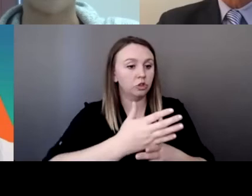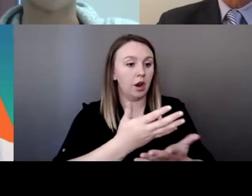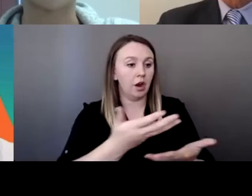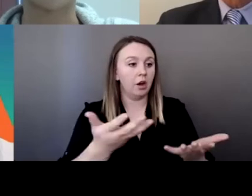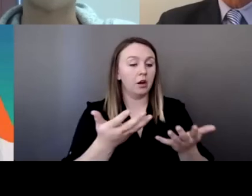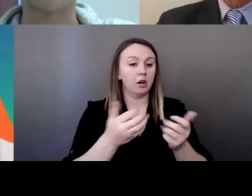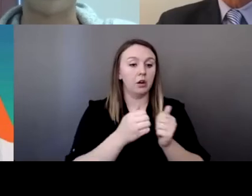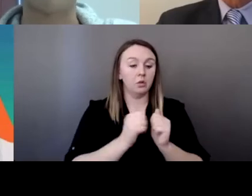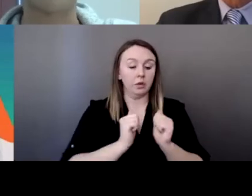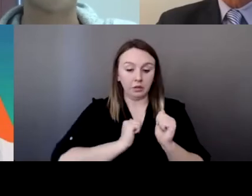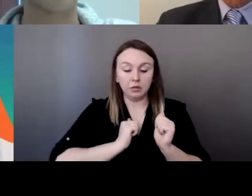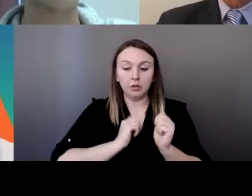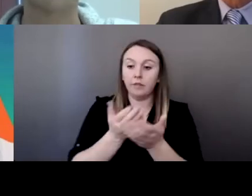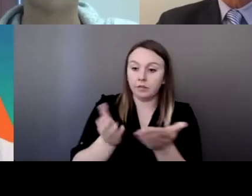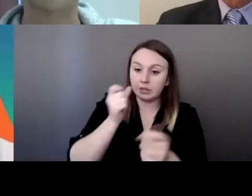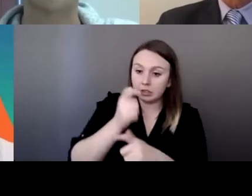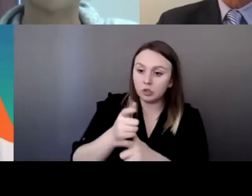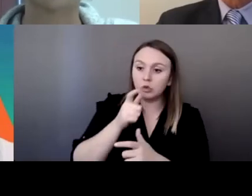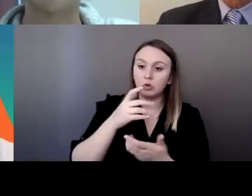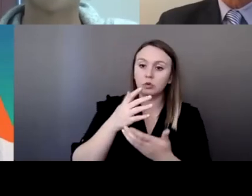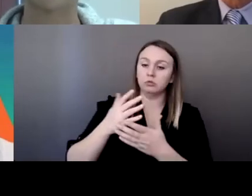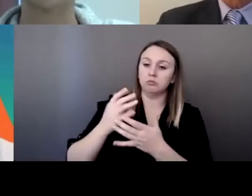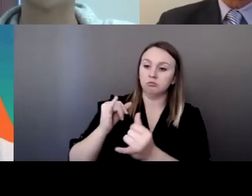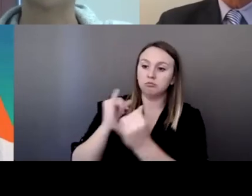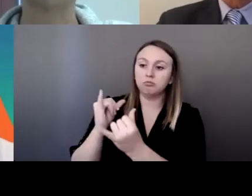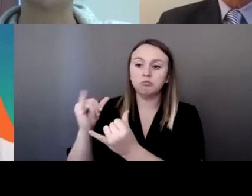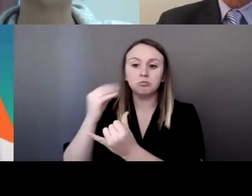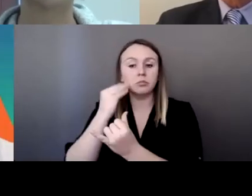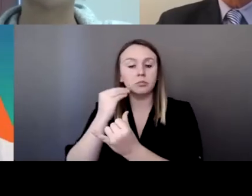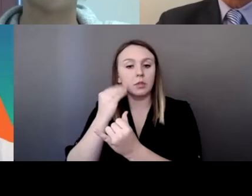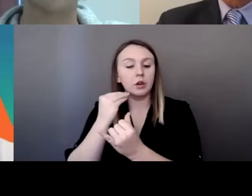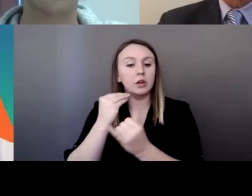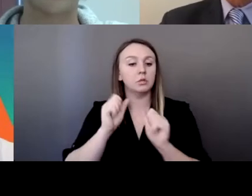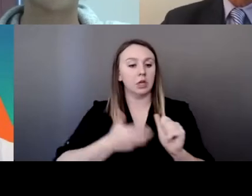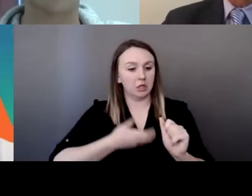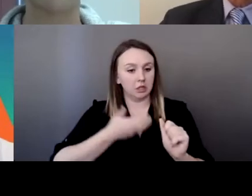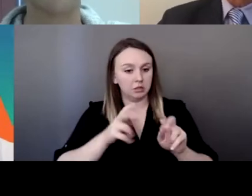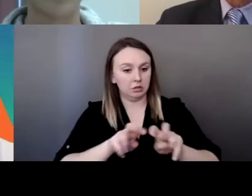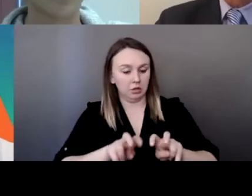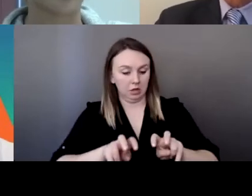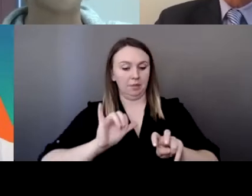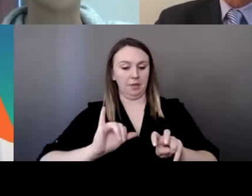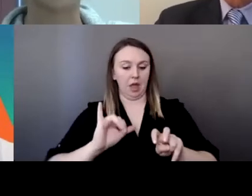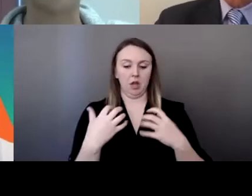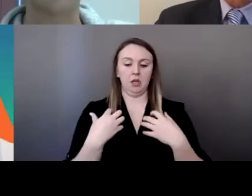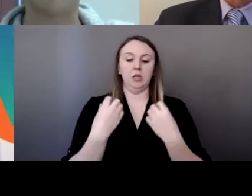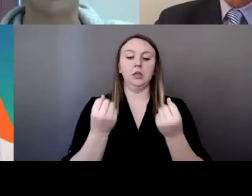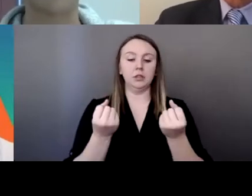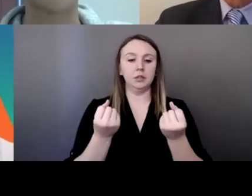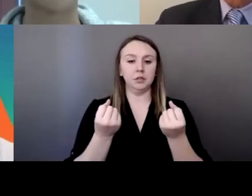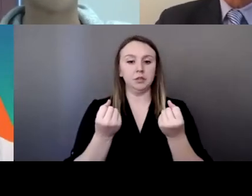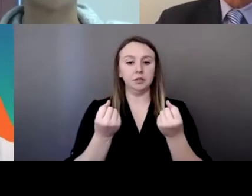my sisters here who have shared the same type of experiences, and find healing in that myself, and wanting to be